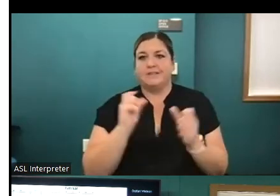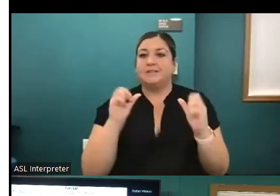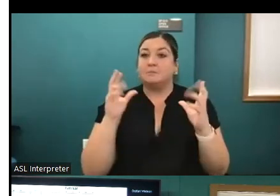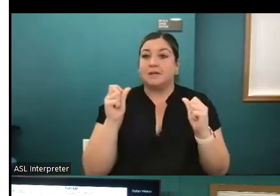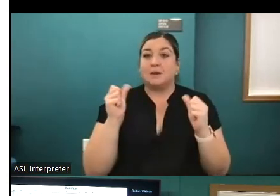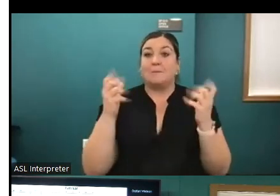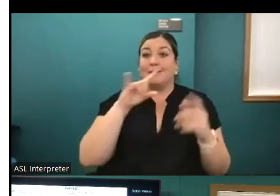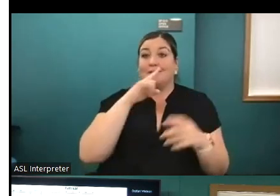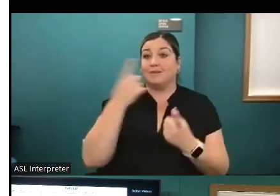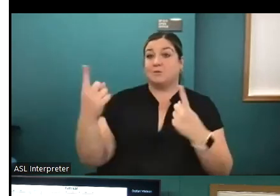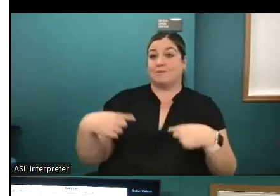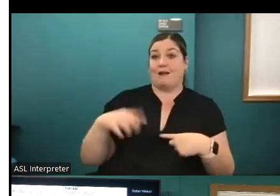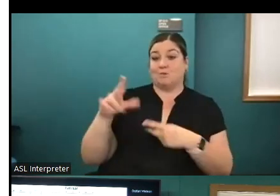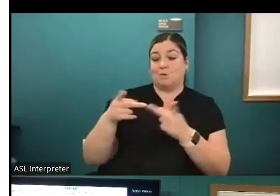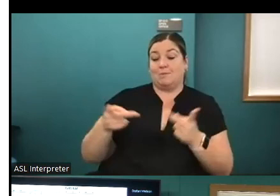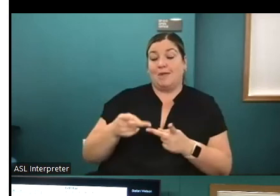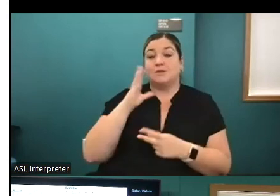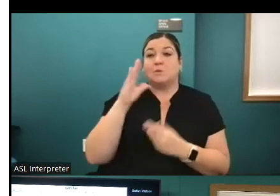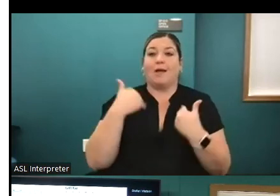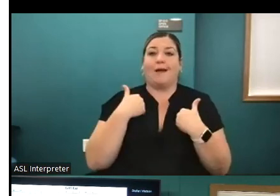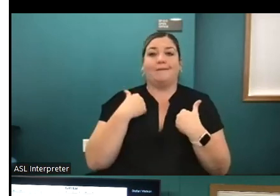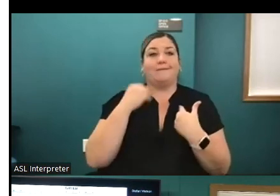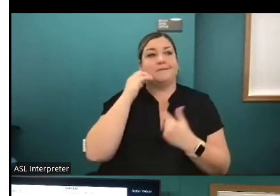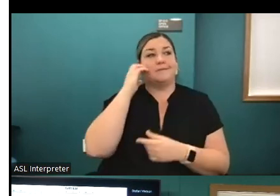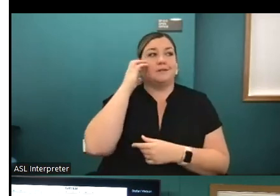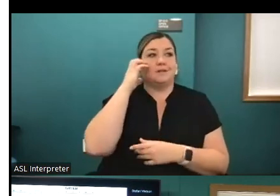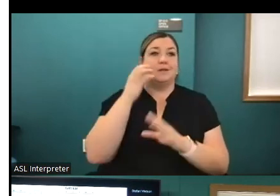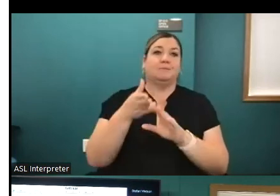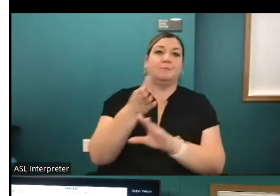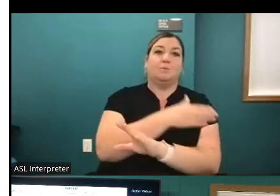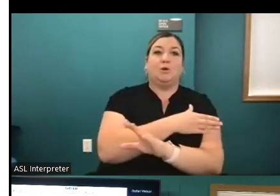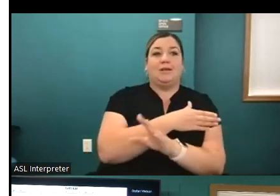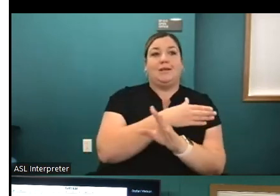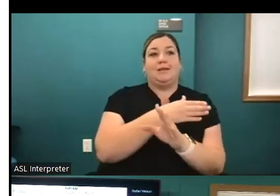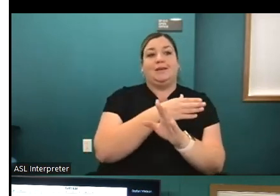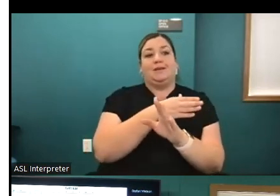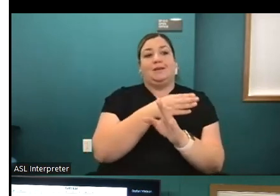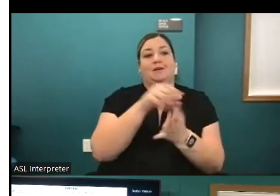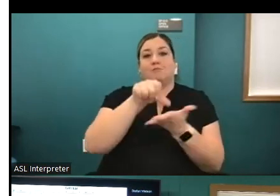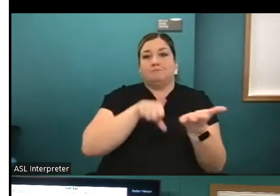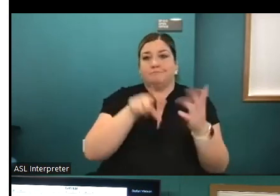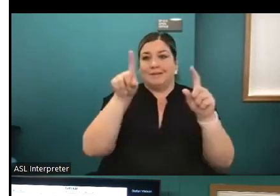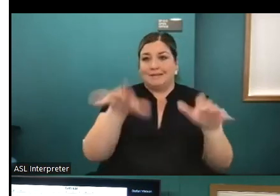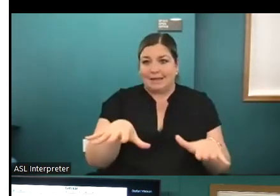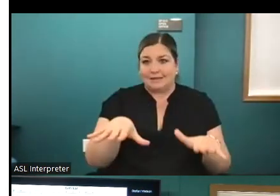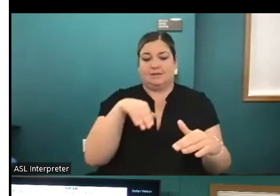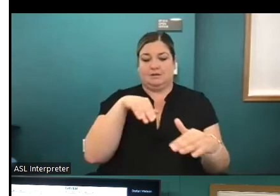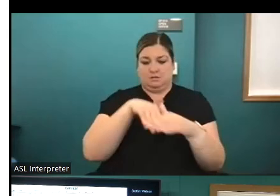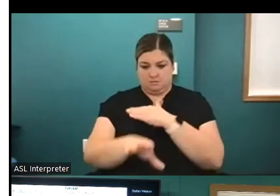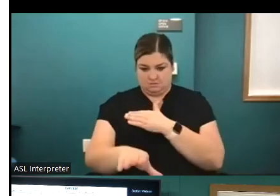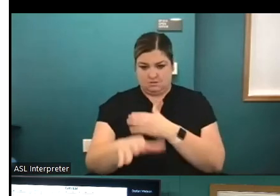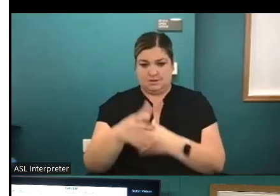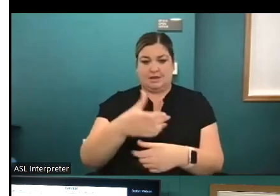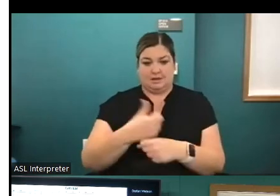to your place and I'll have, you know, pre-op testing. They go in and get a